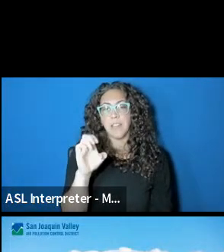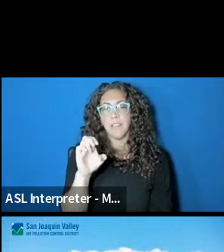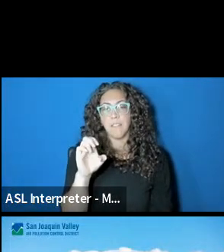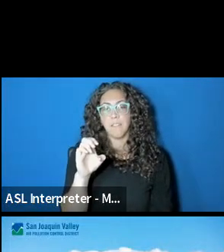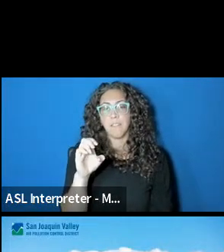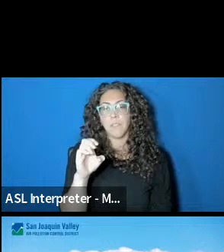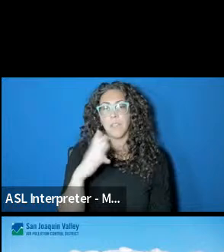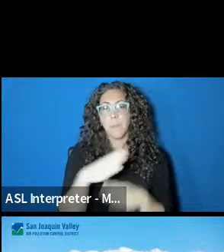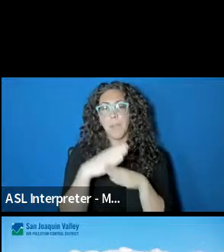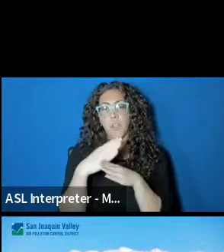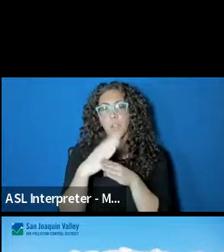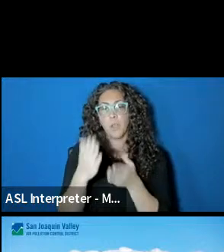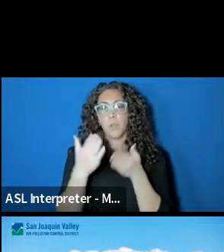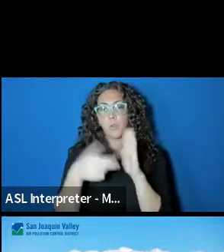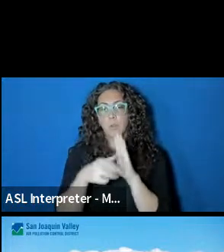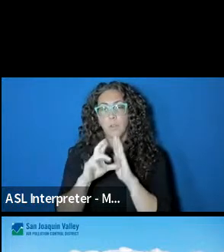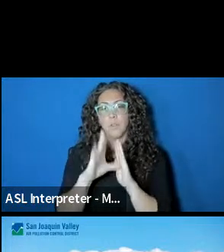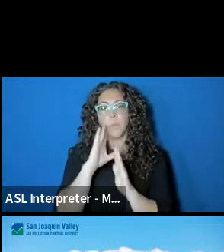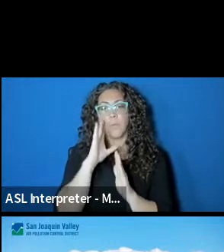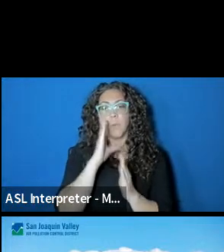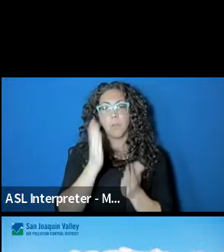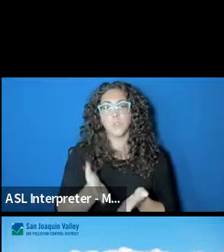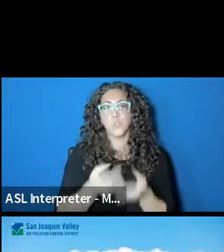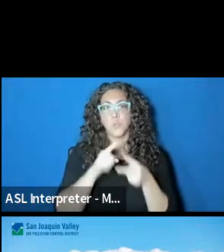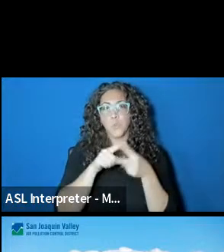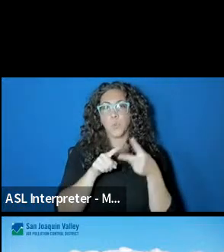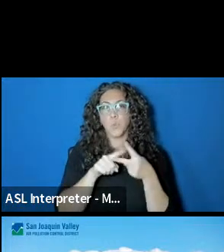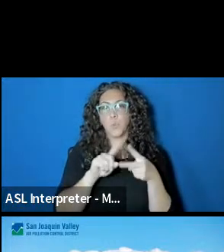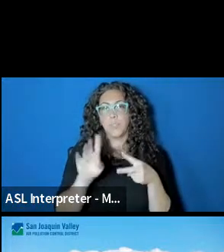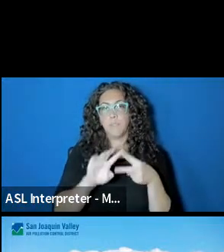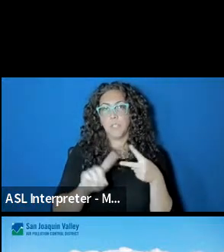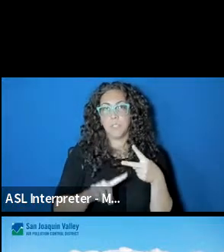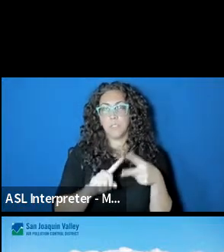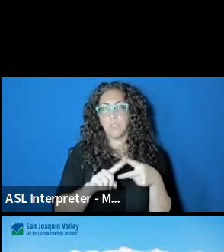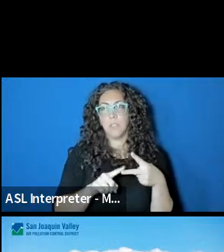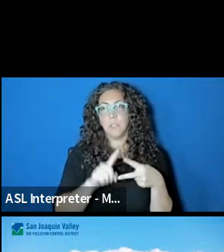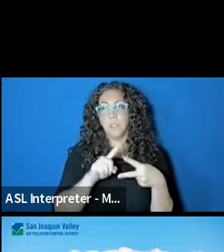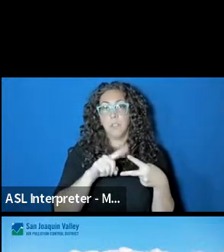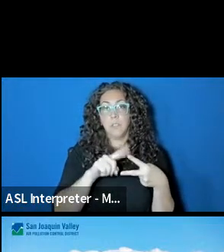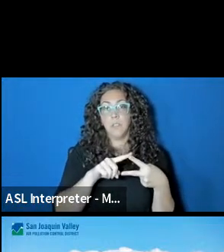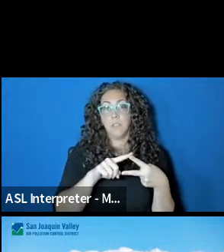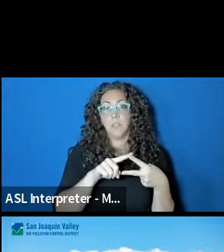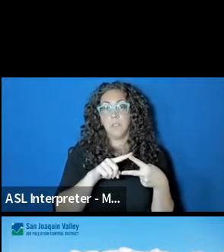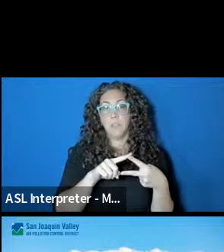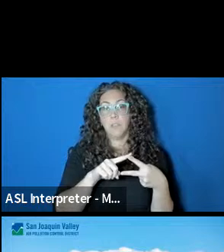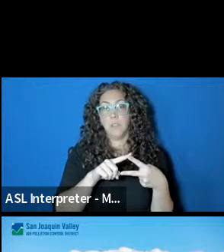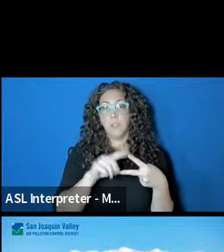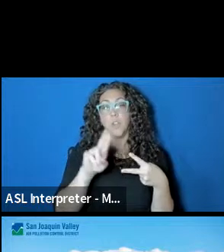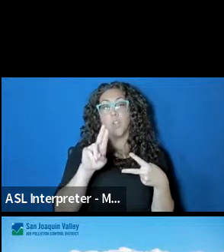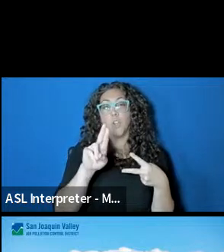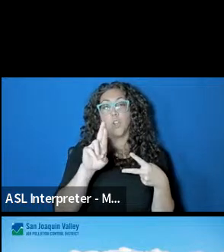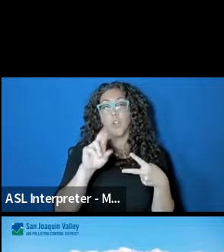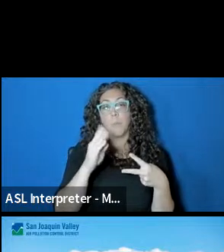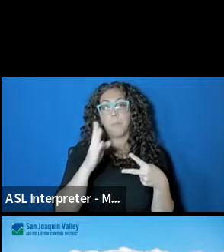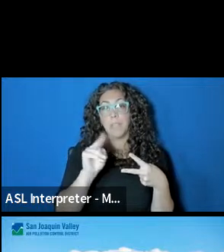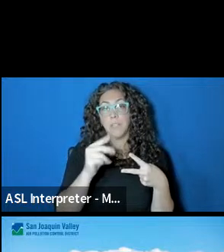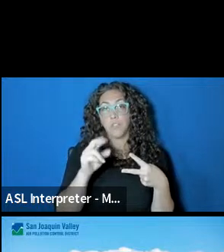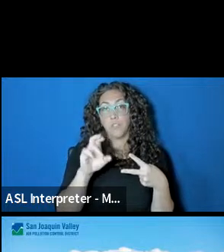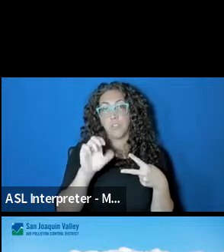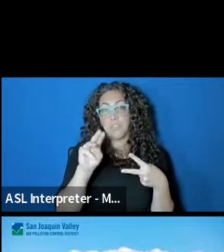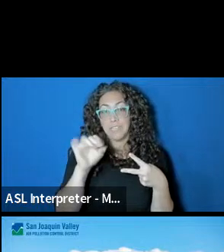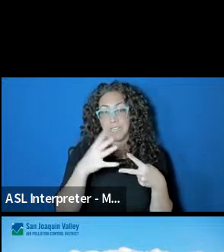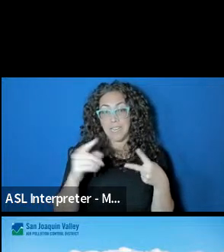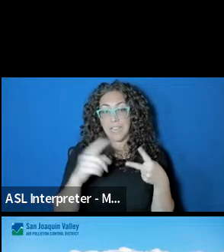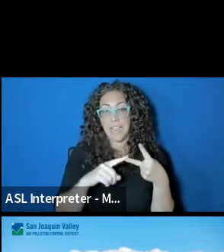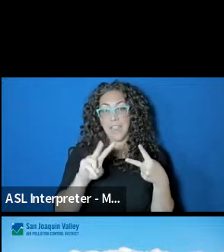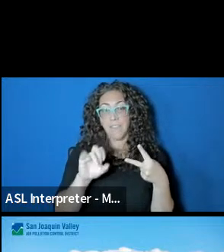different measures. So the urban greening proposal and the vegetative barriers proposal. This might